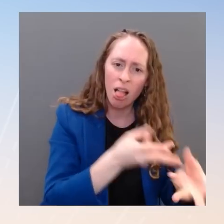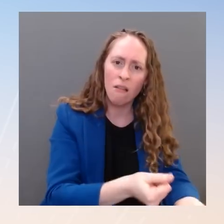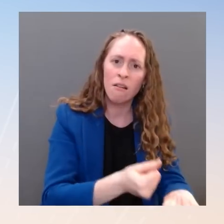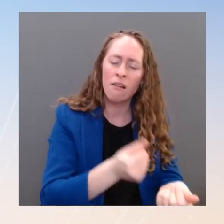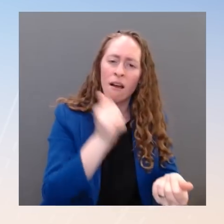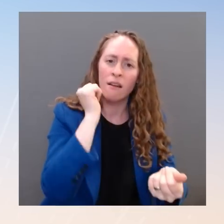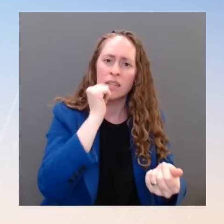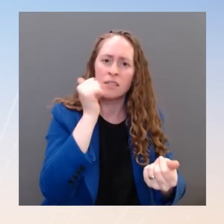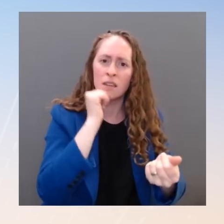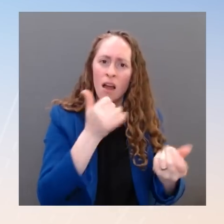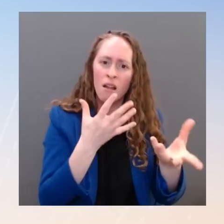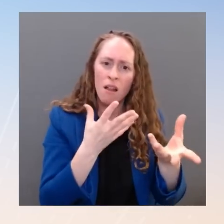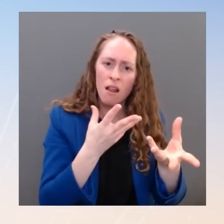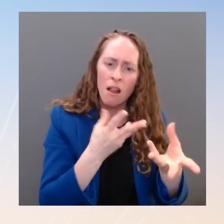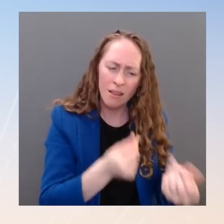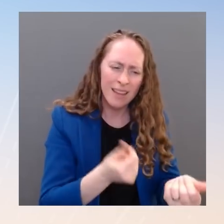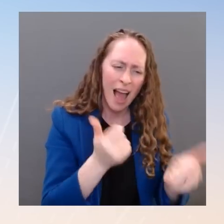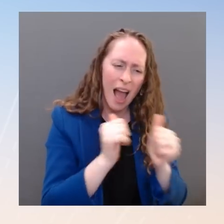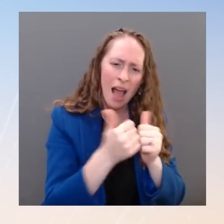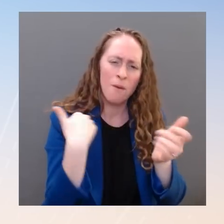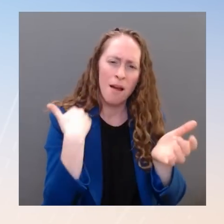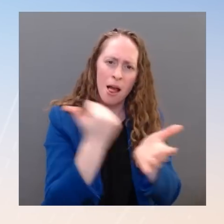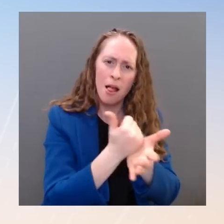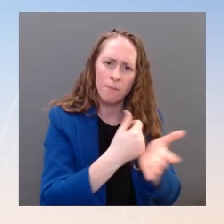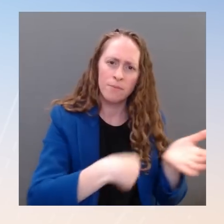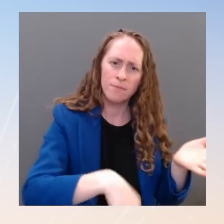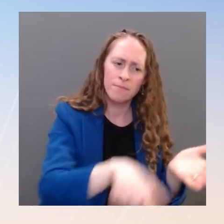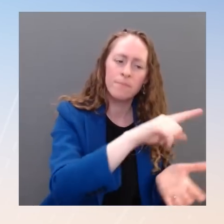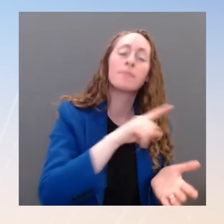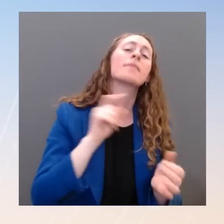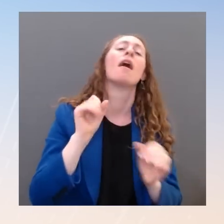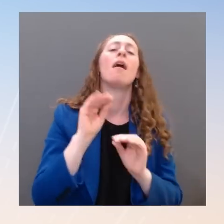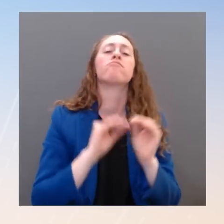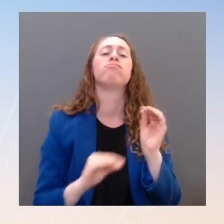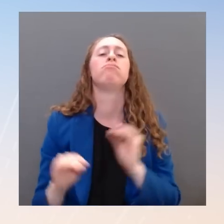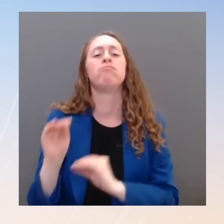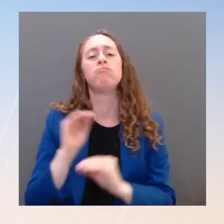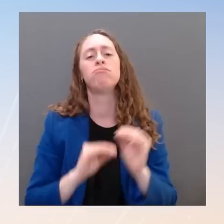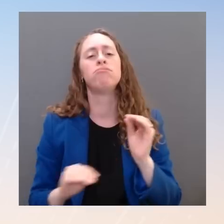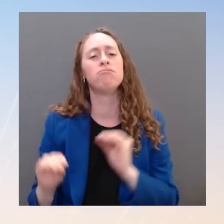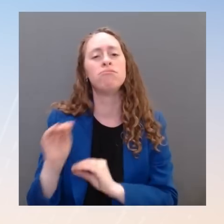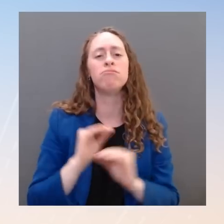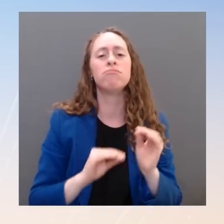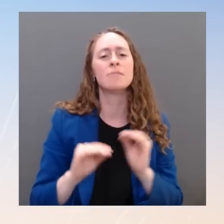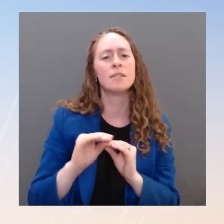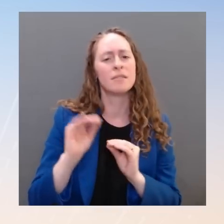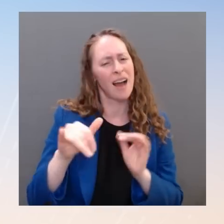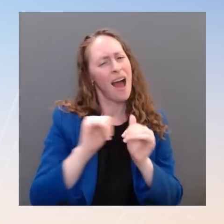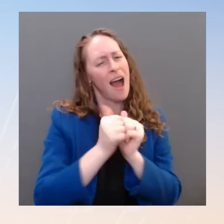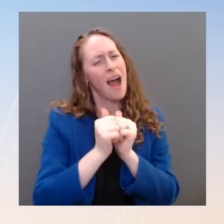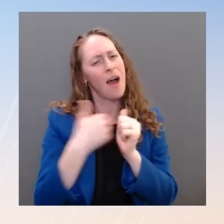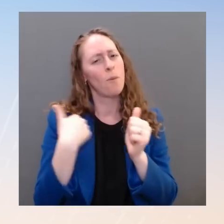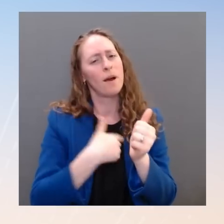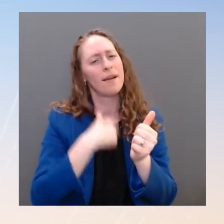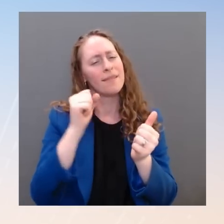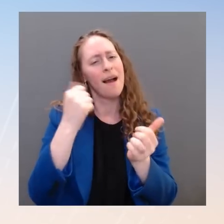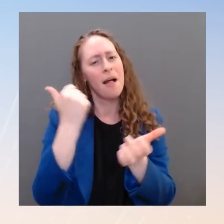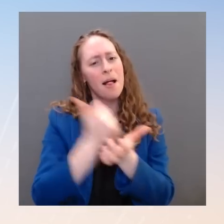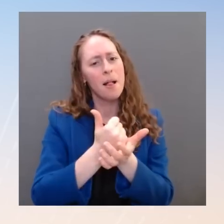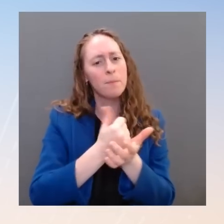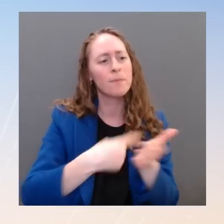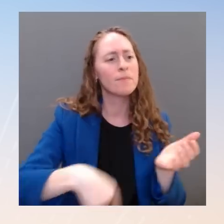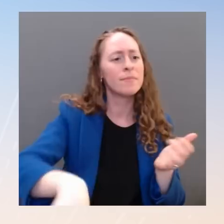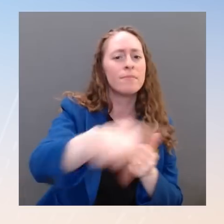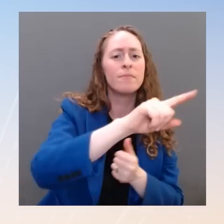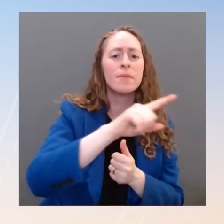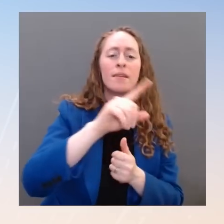consider providing them with relief so that they have more money to spend on things in their lives. And providing student loan relief is exactly that. And